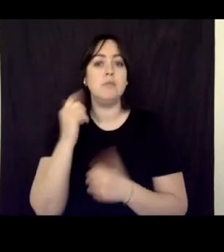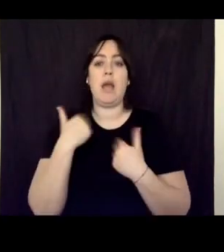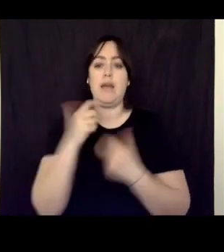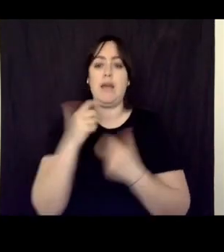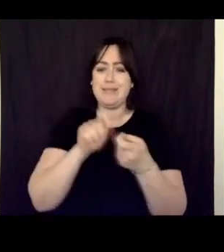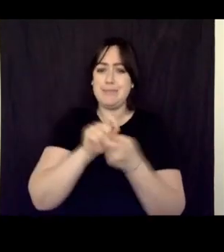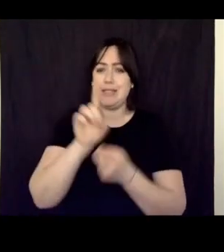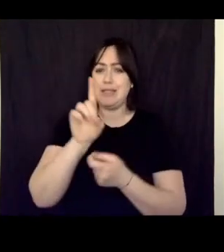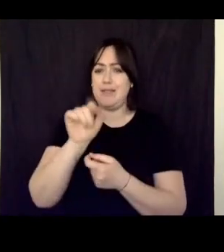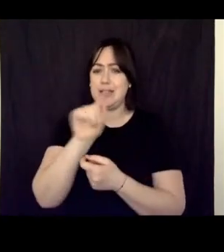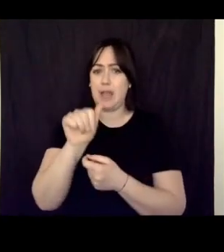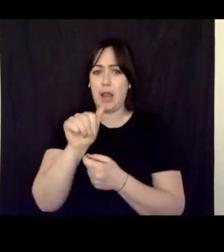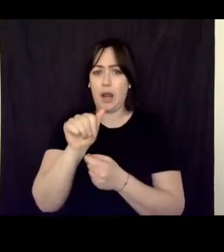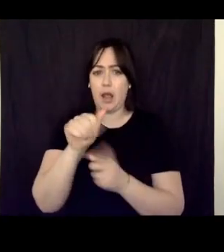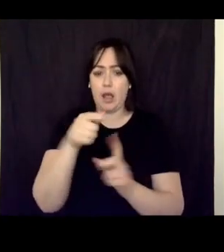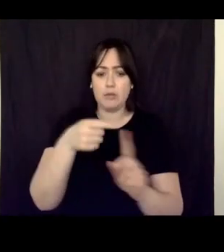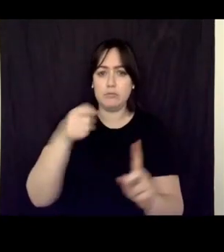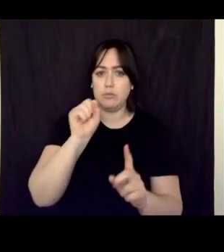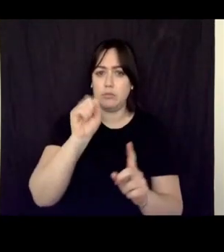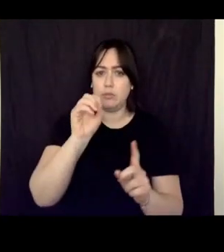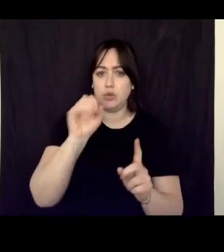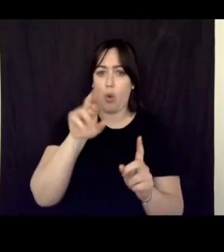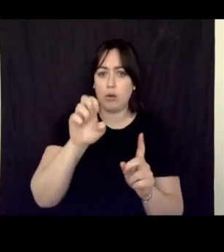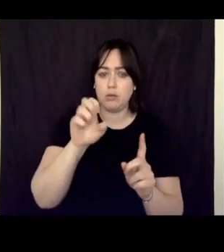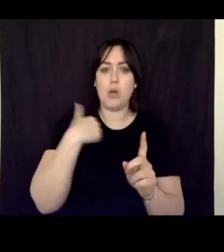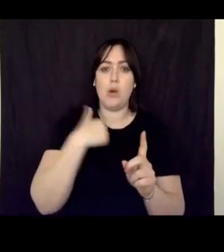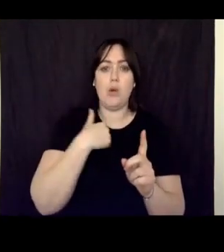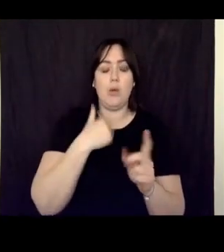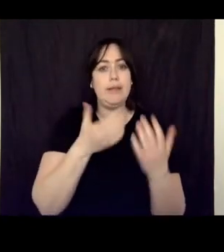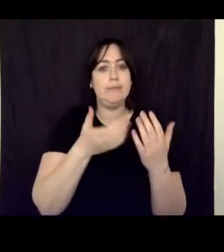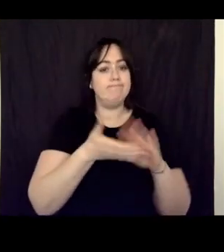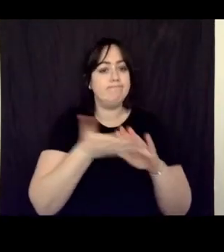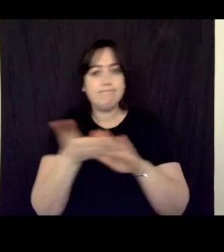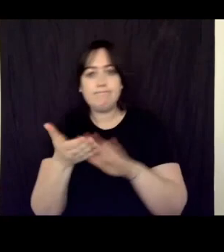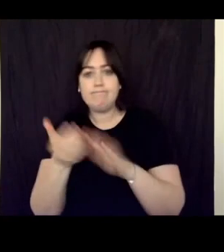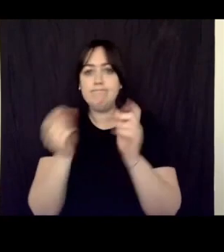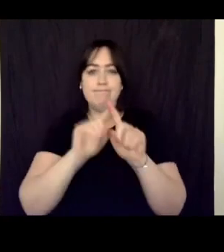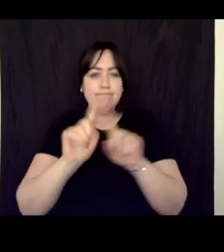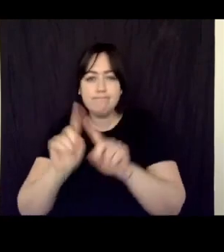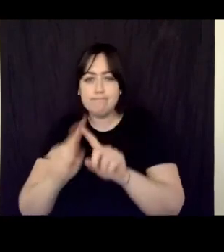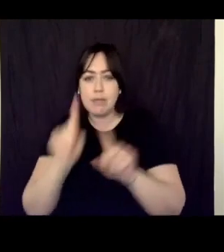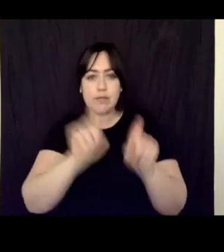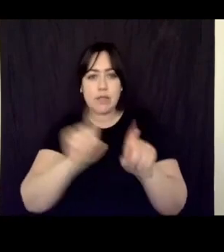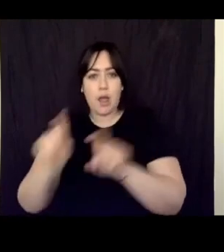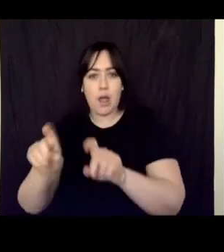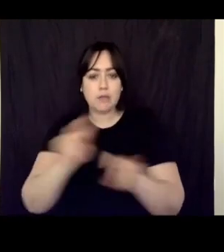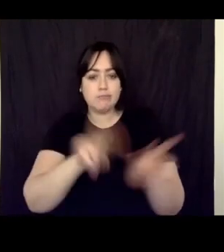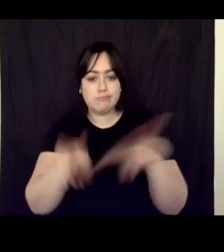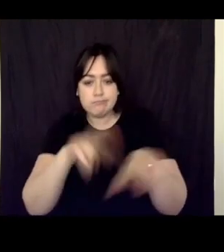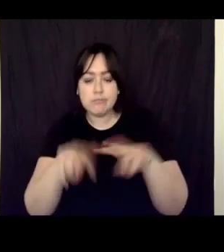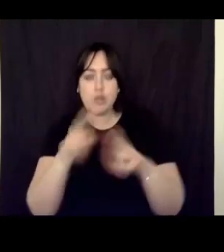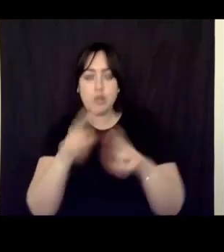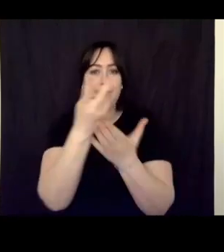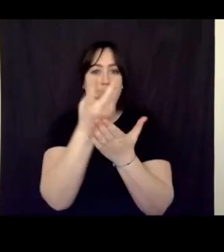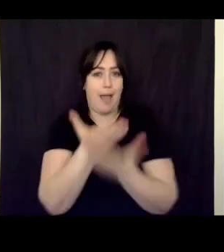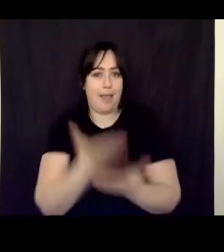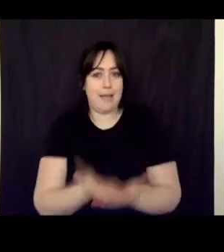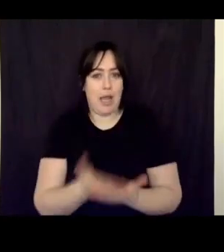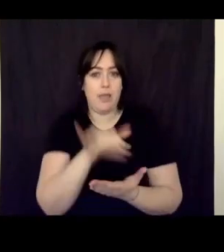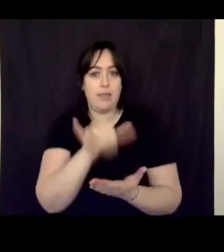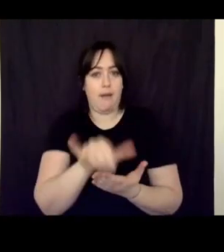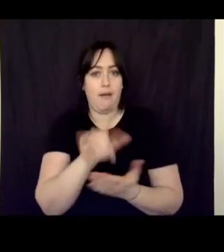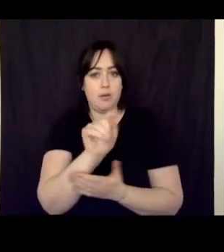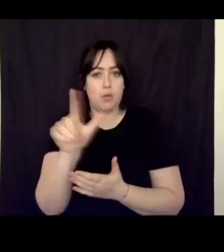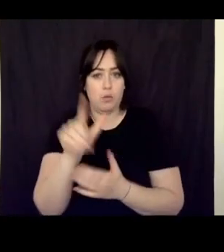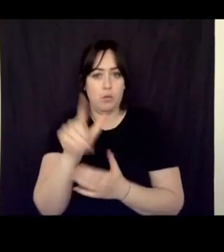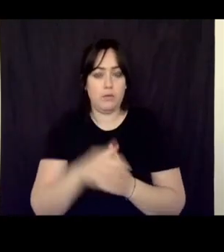data sources as well in mind, we ran a number of different tests to validate the instrument. And